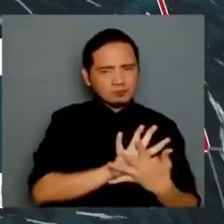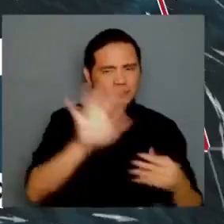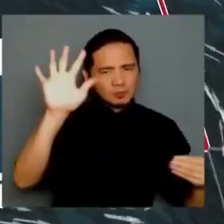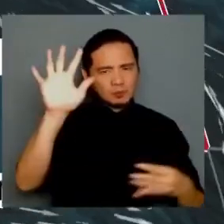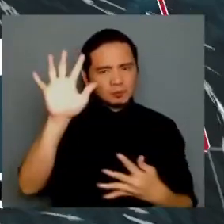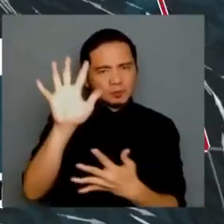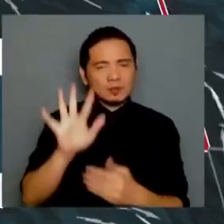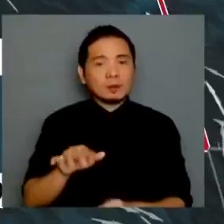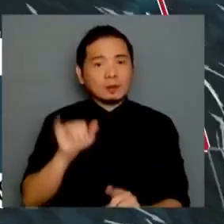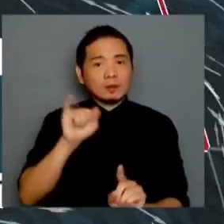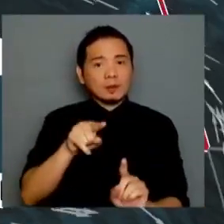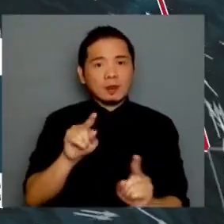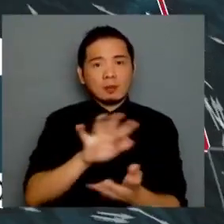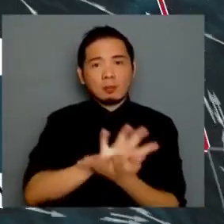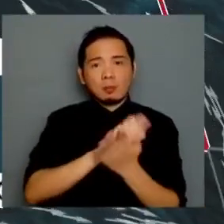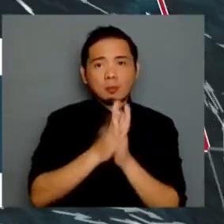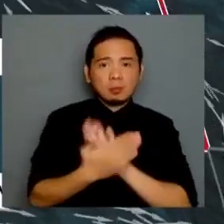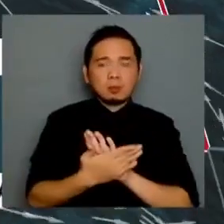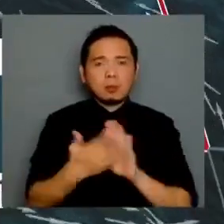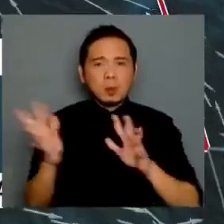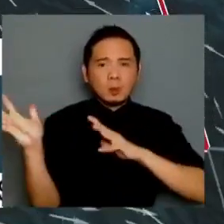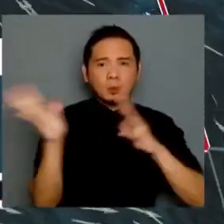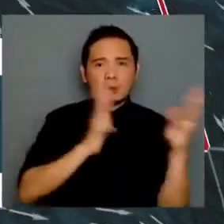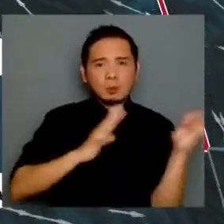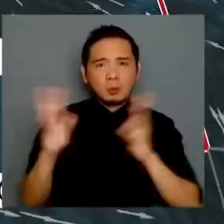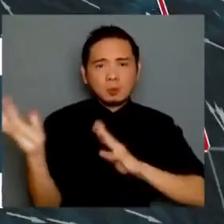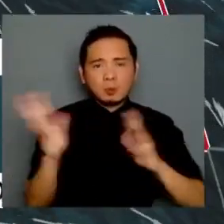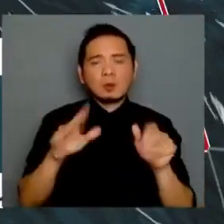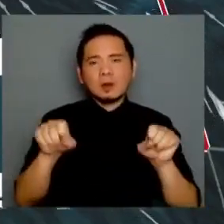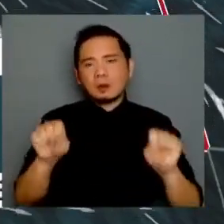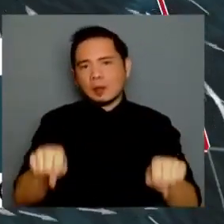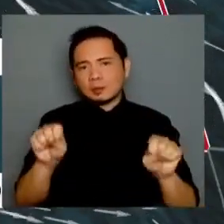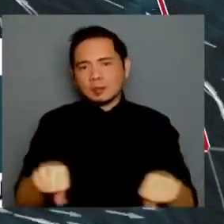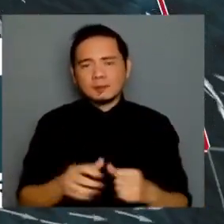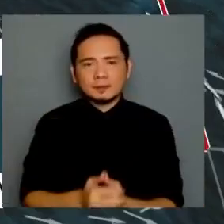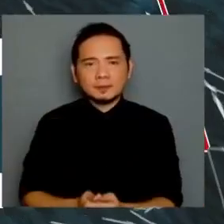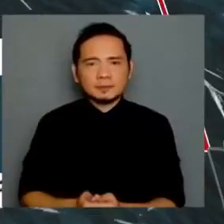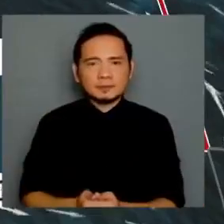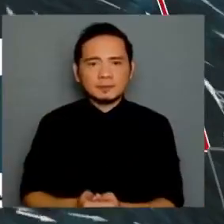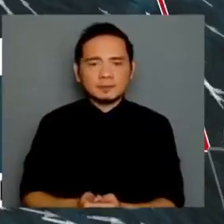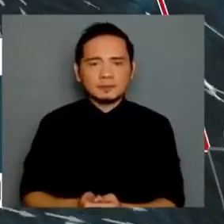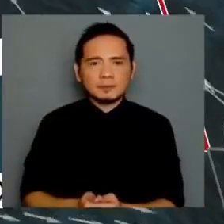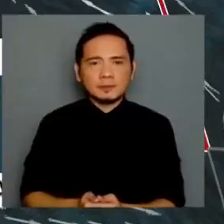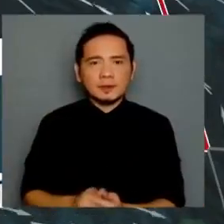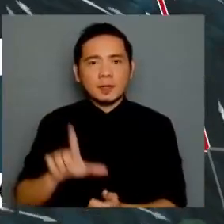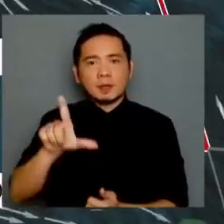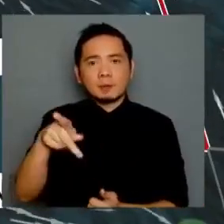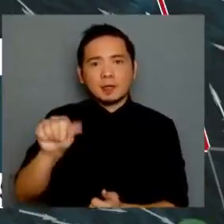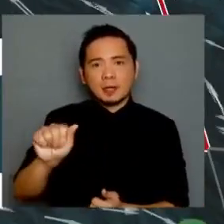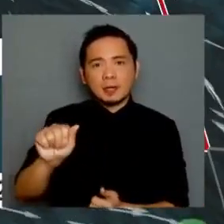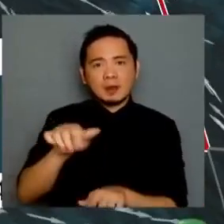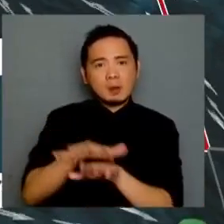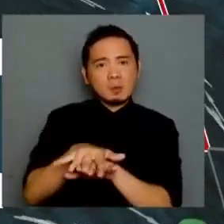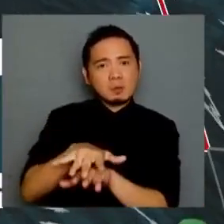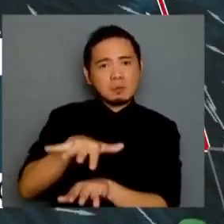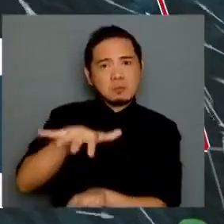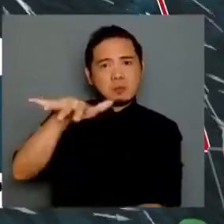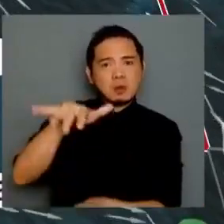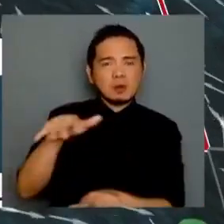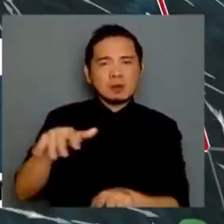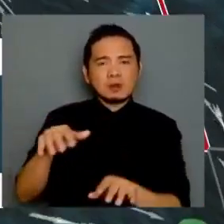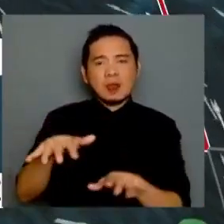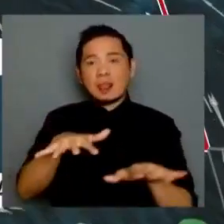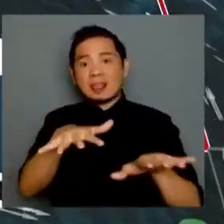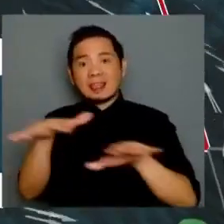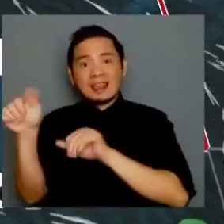to develop into a tropical depression is not ruled out. Even if this low pressure area, even if this weather system or this